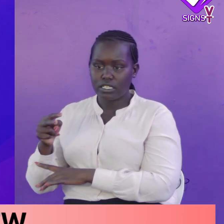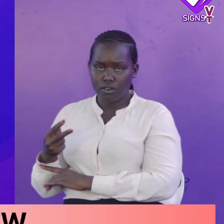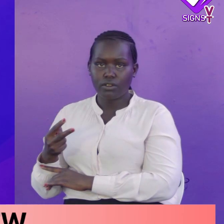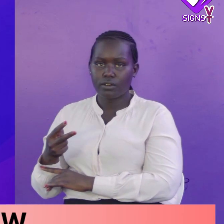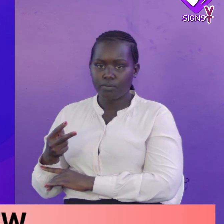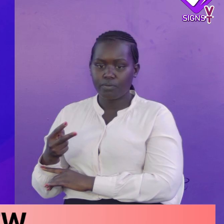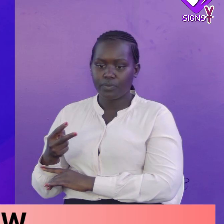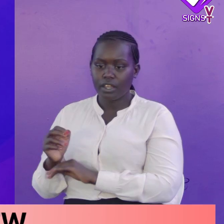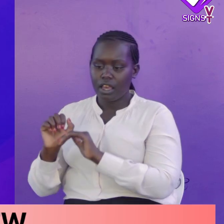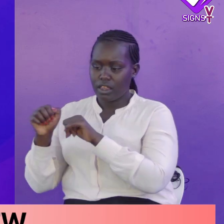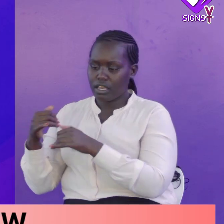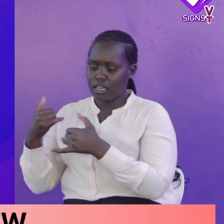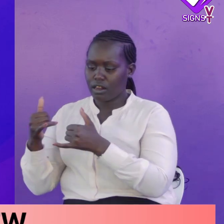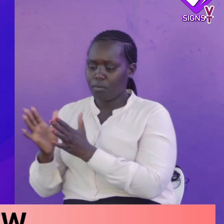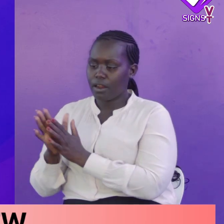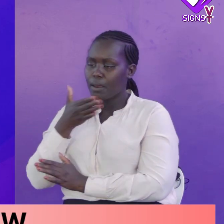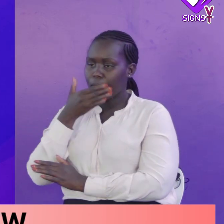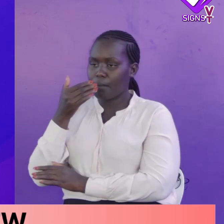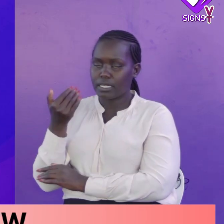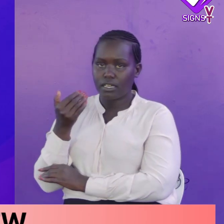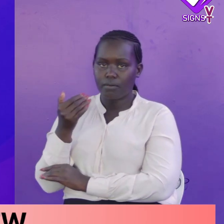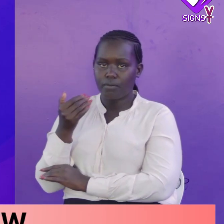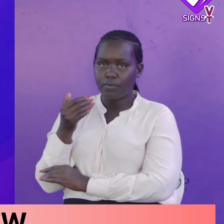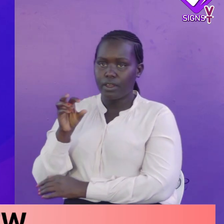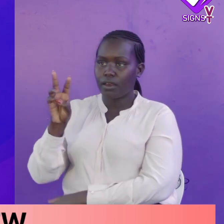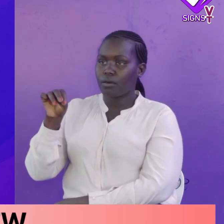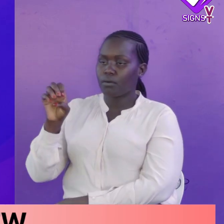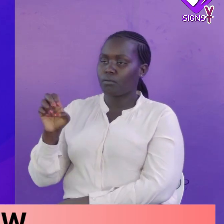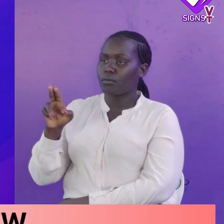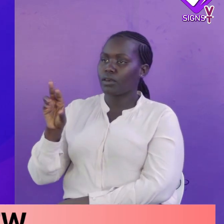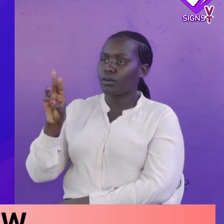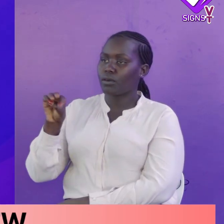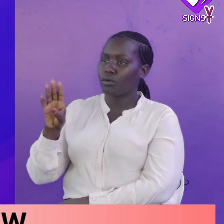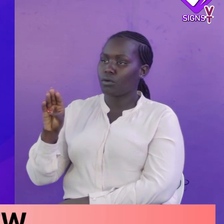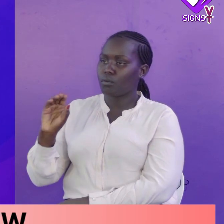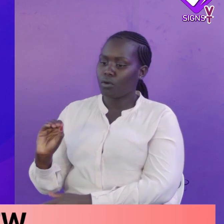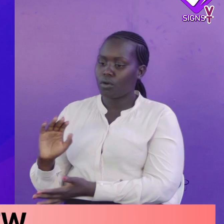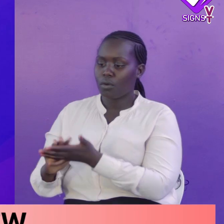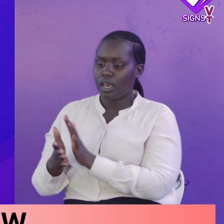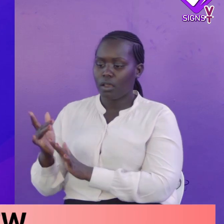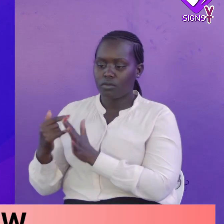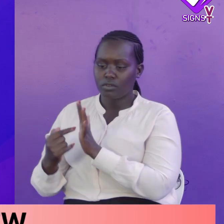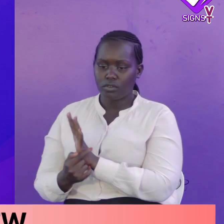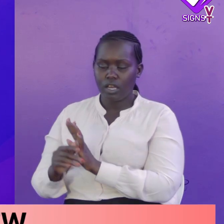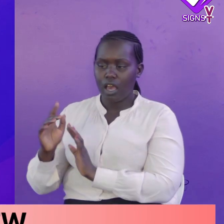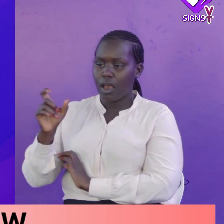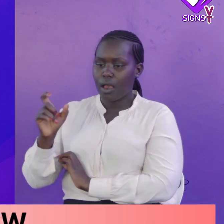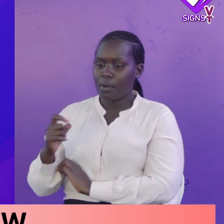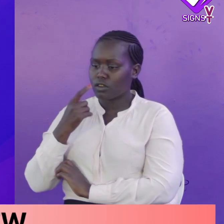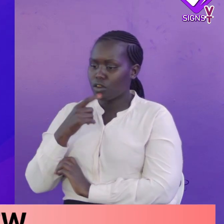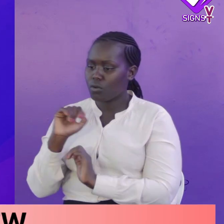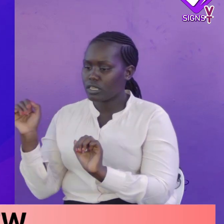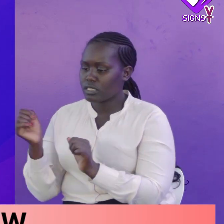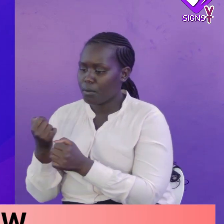they can play better than the first team. Mbeumo yesterday turned to be someone who cannot